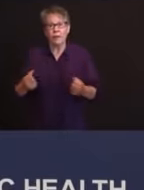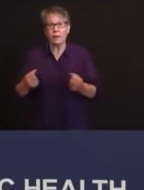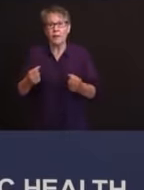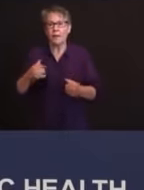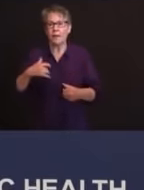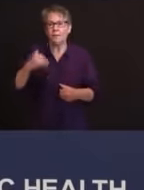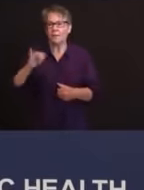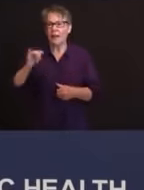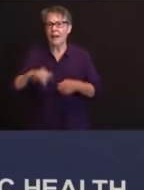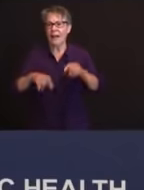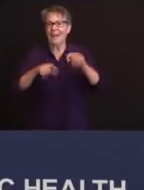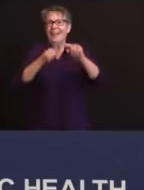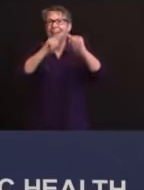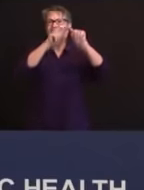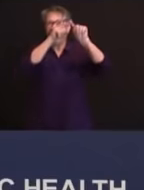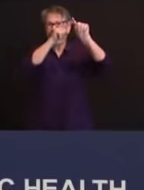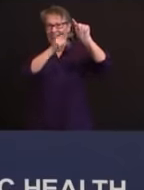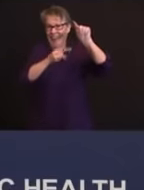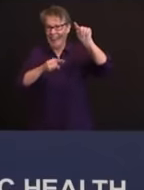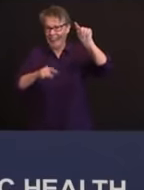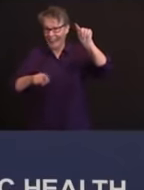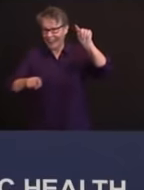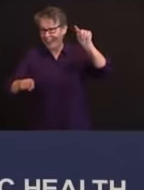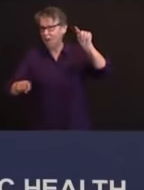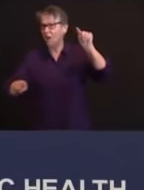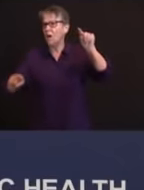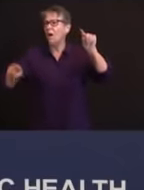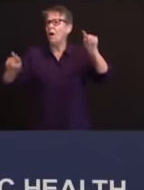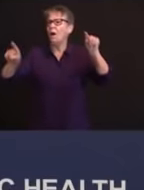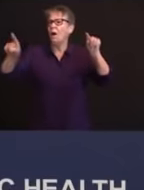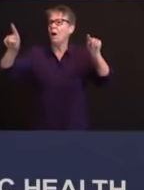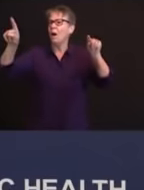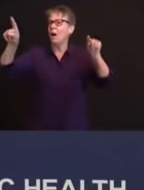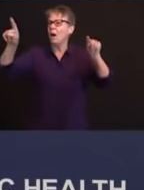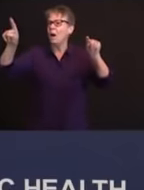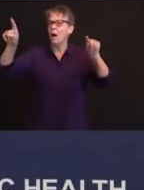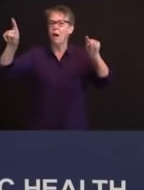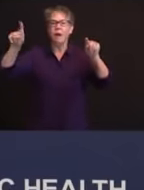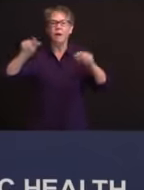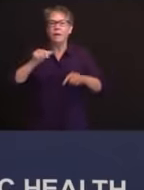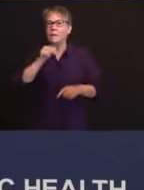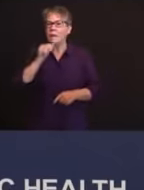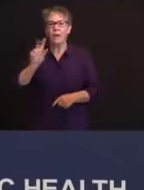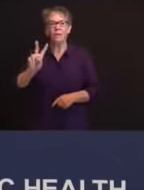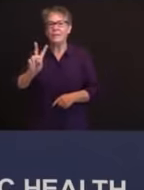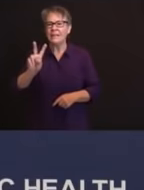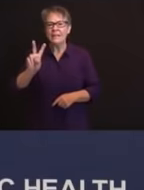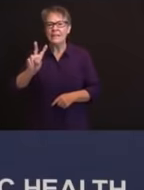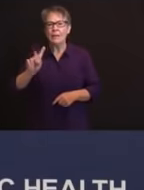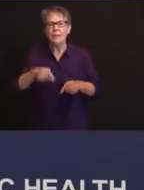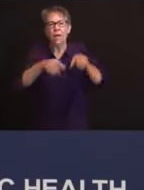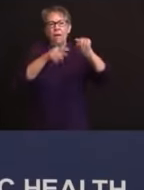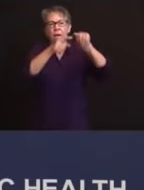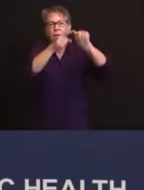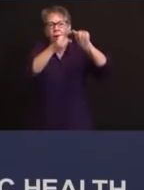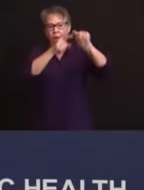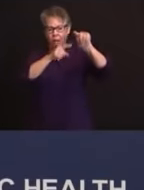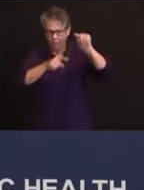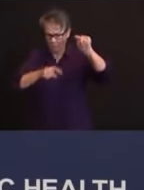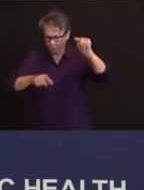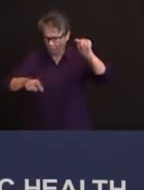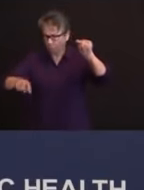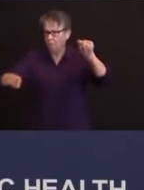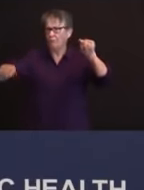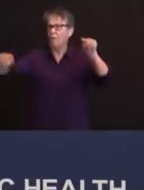state with extraordinary, overwhelming structural deficits. But unlike the reaction the state had to the Great